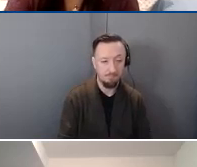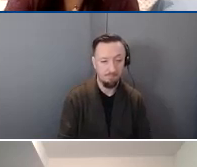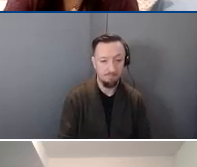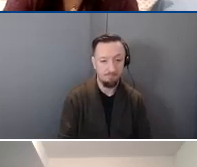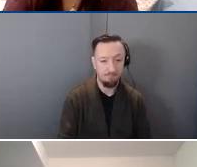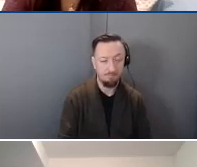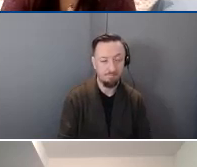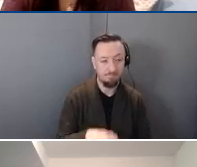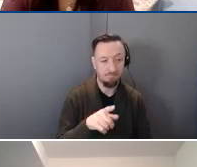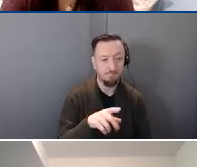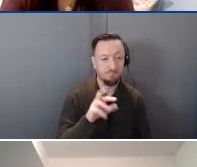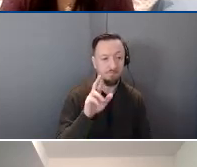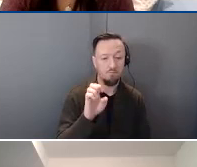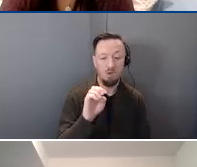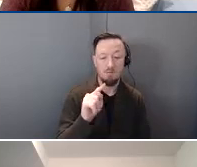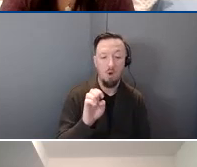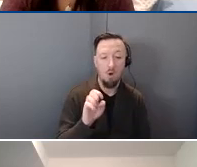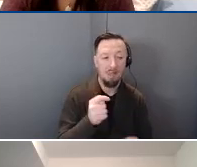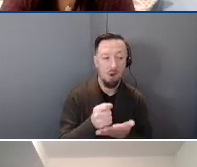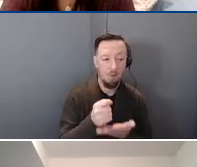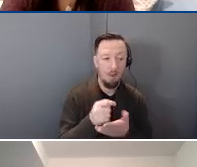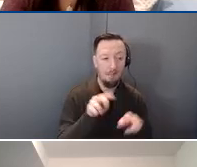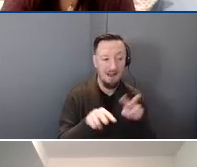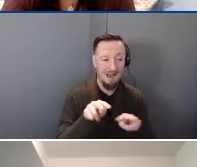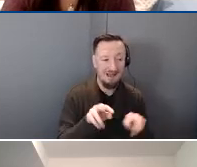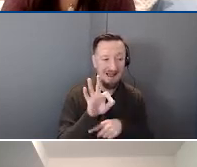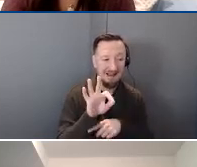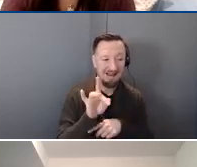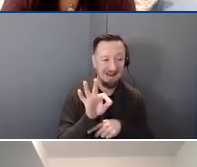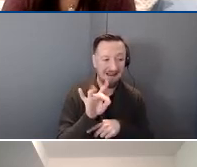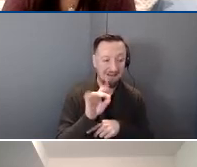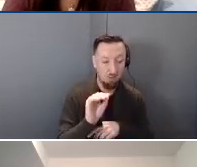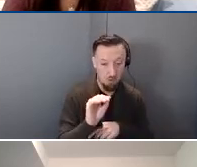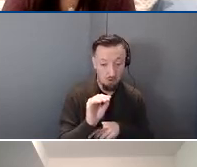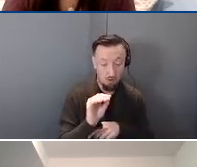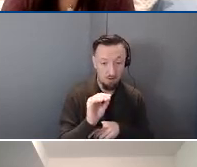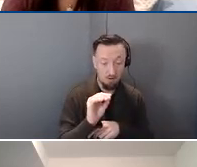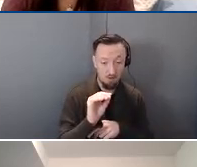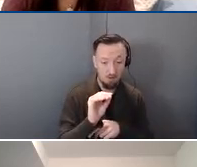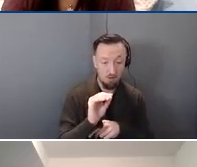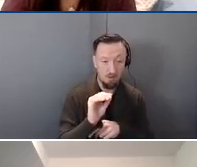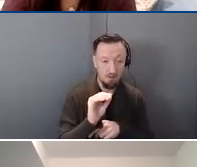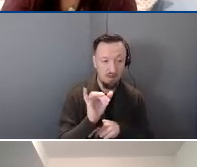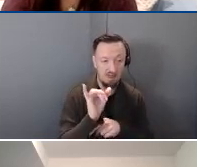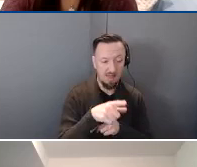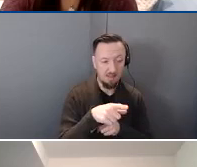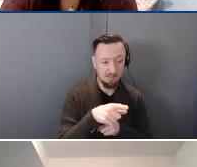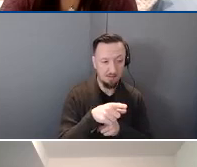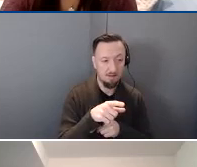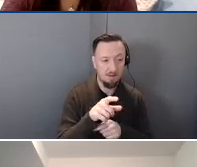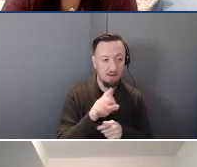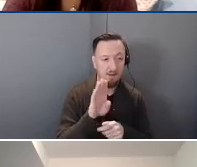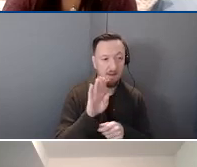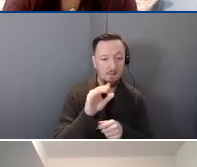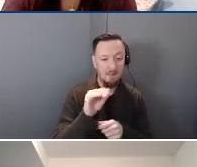This is the remote therapeutic monitoring 98980. And this is by a healthcare